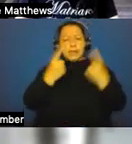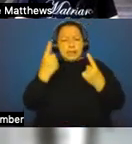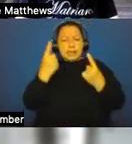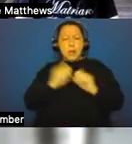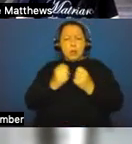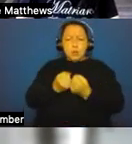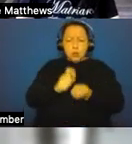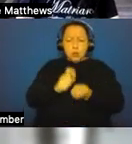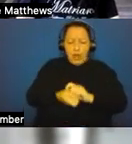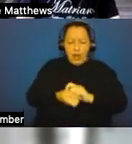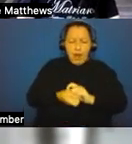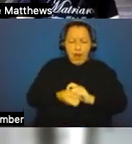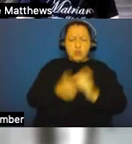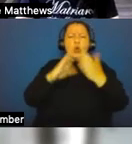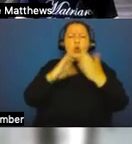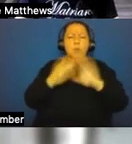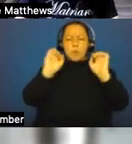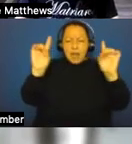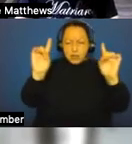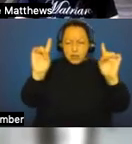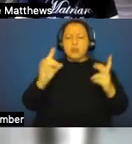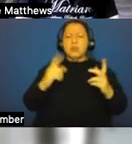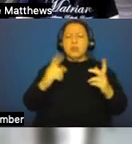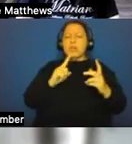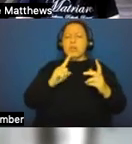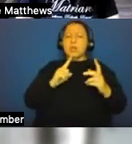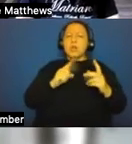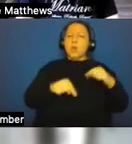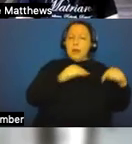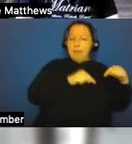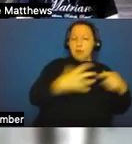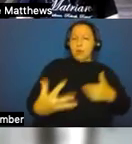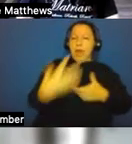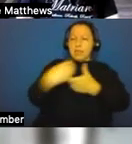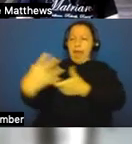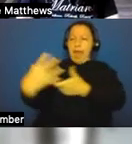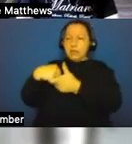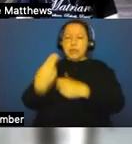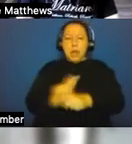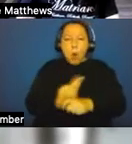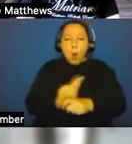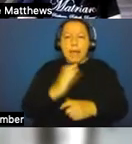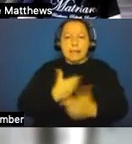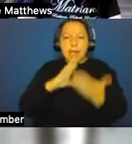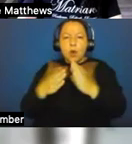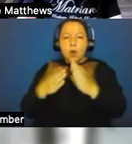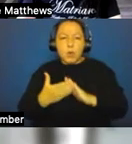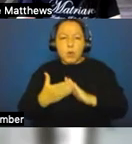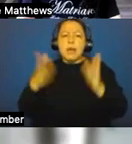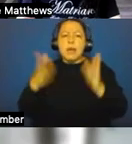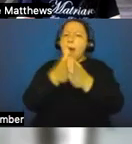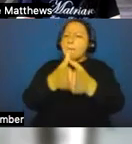education, going back to that engaging and mobilizing community, doing that public speaking and the education to inform